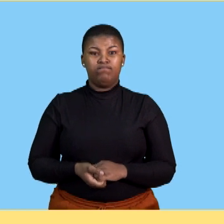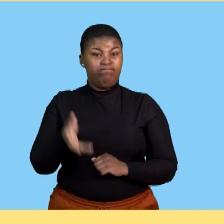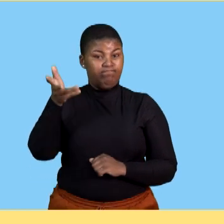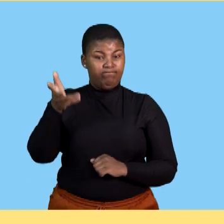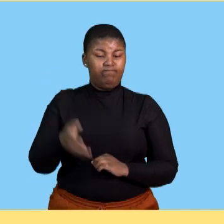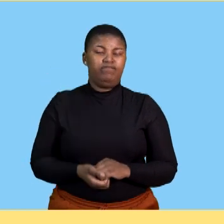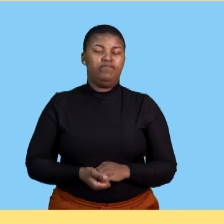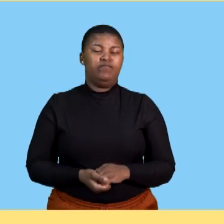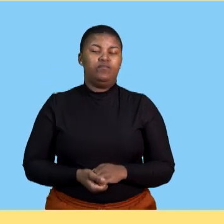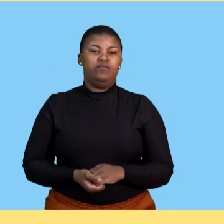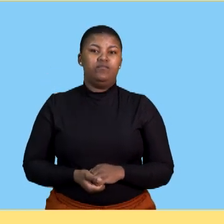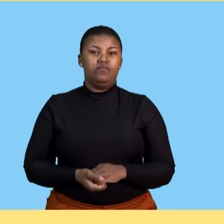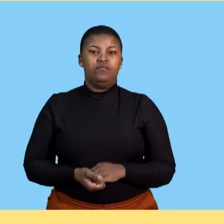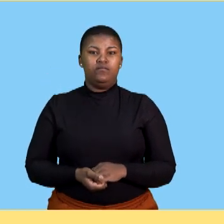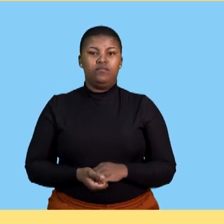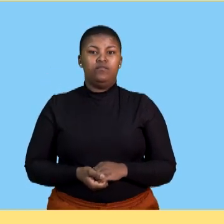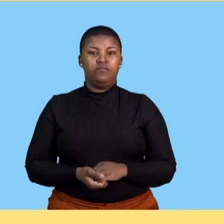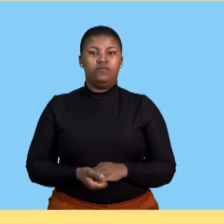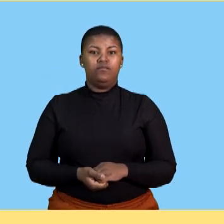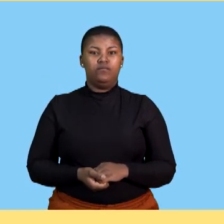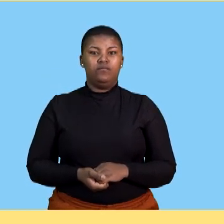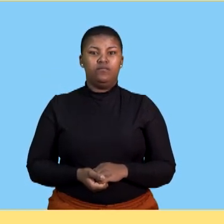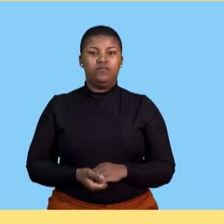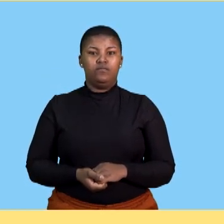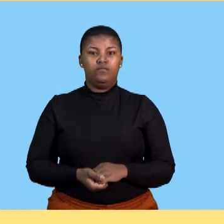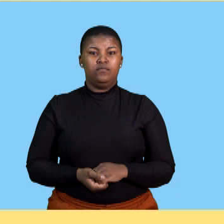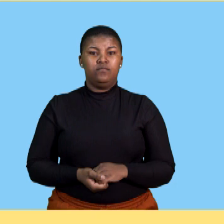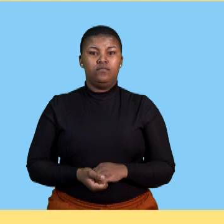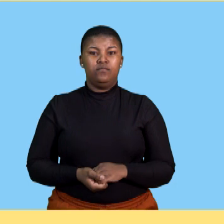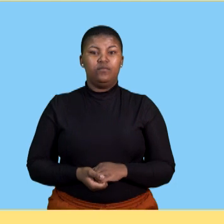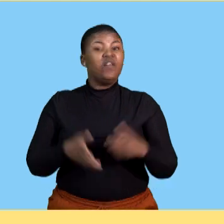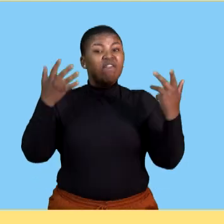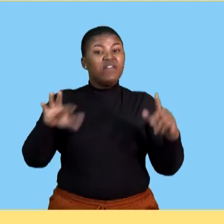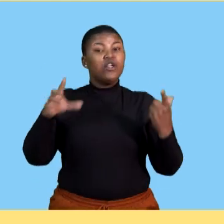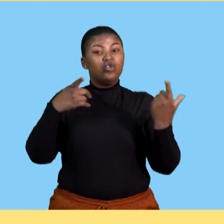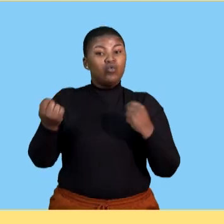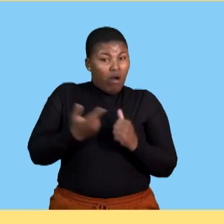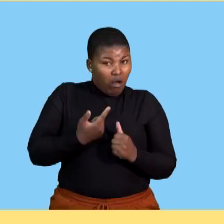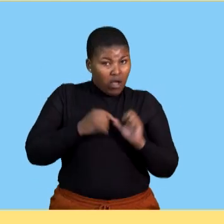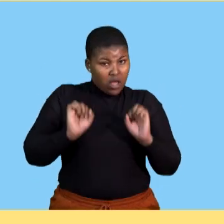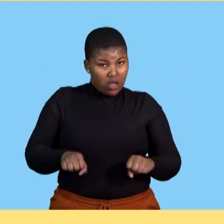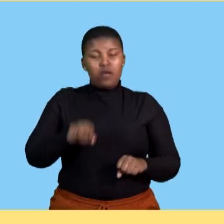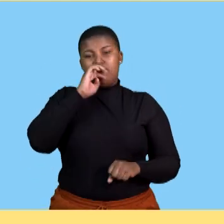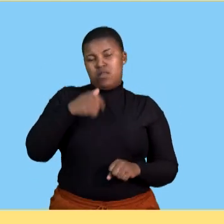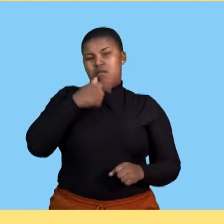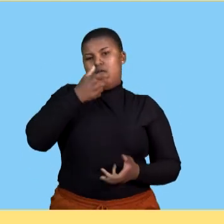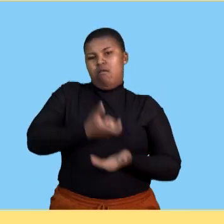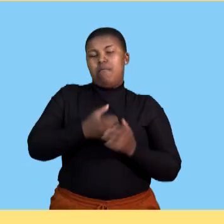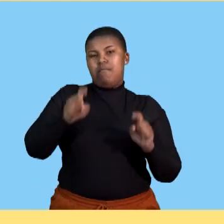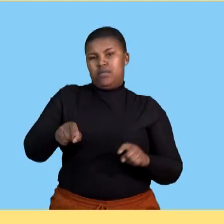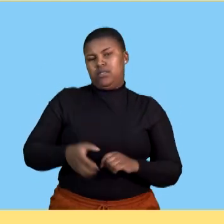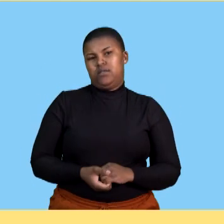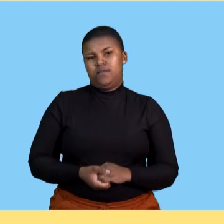There it is, 35.7%. Once you have done your calculation, you now need to